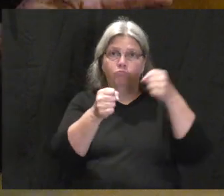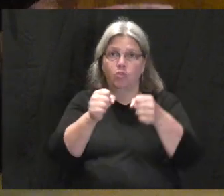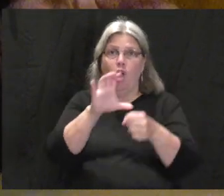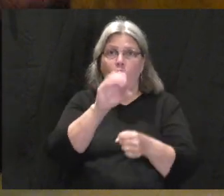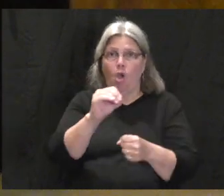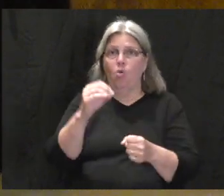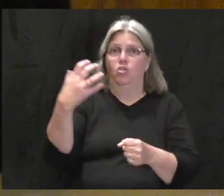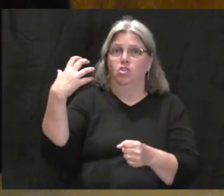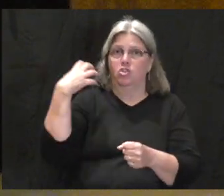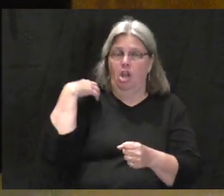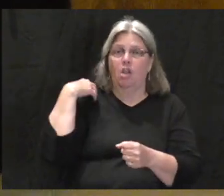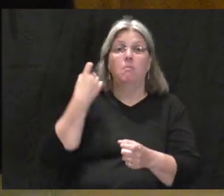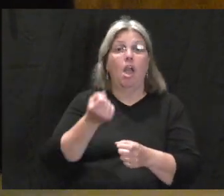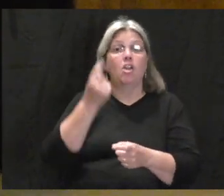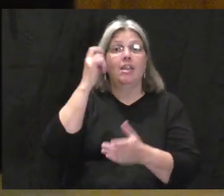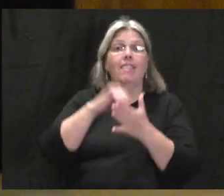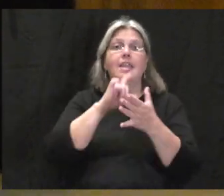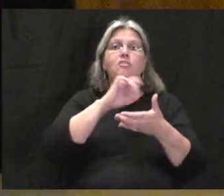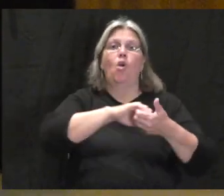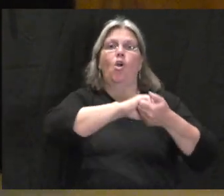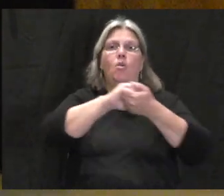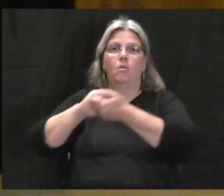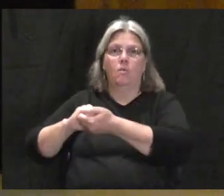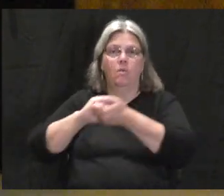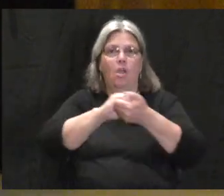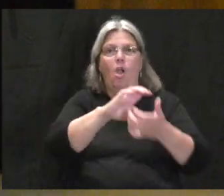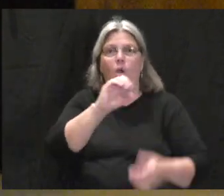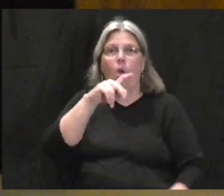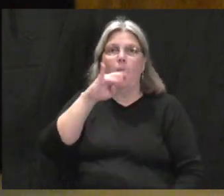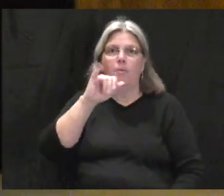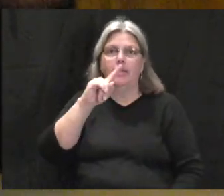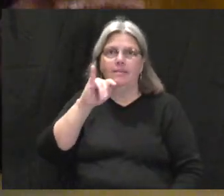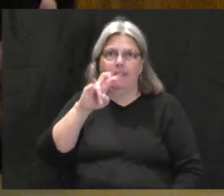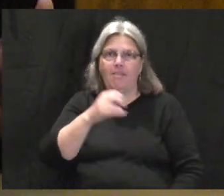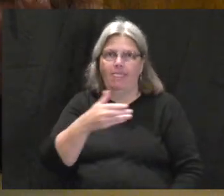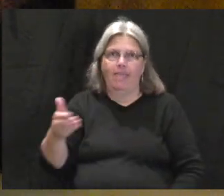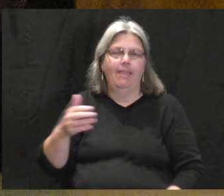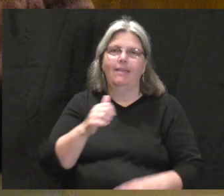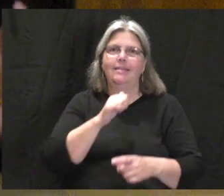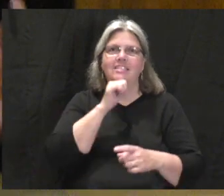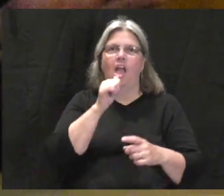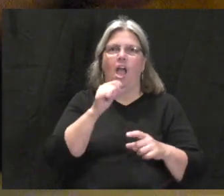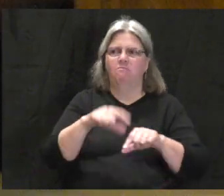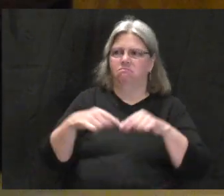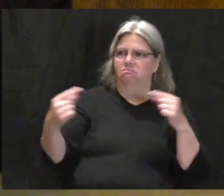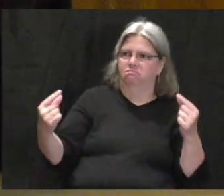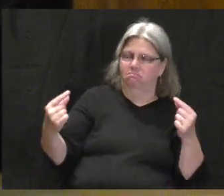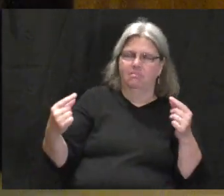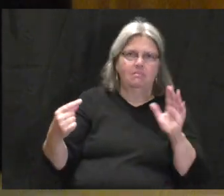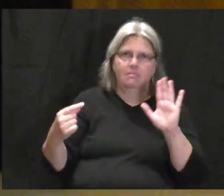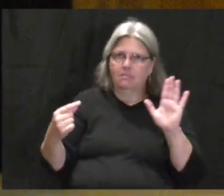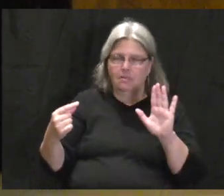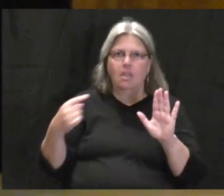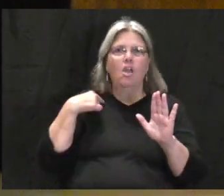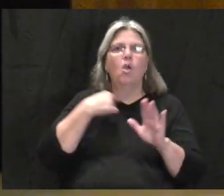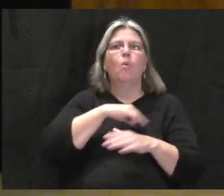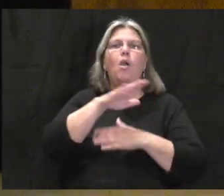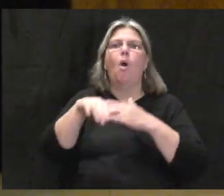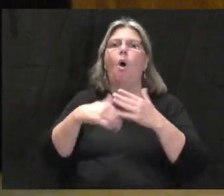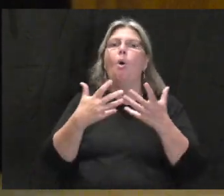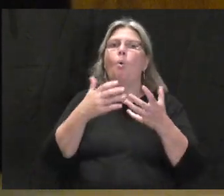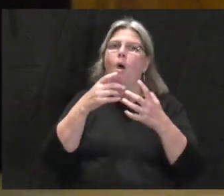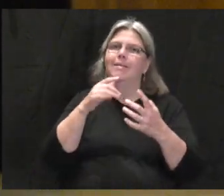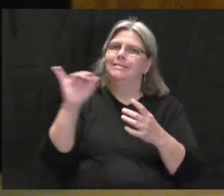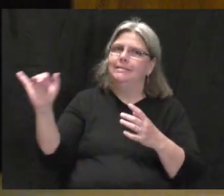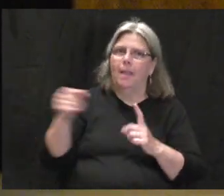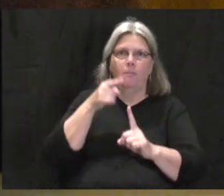this is a cooperative thing. This is not an adversarial thing, because we all want the same thing. Now, we all